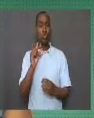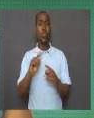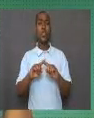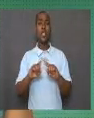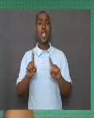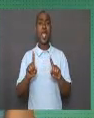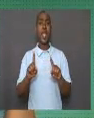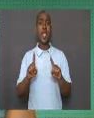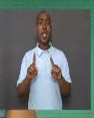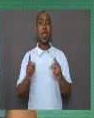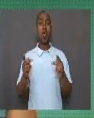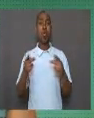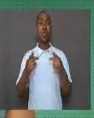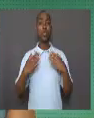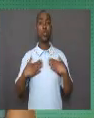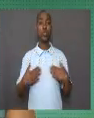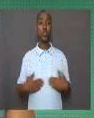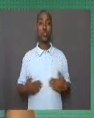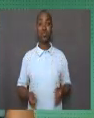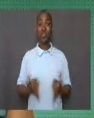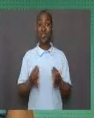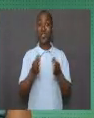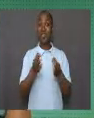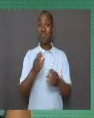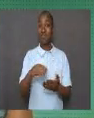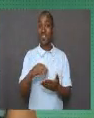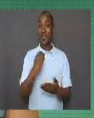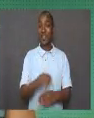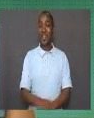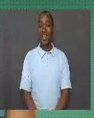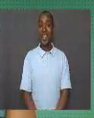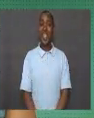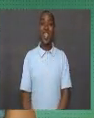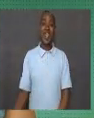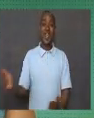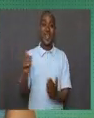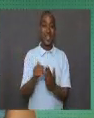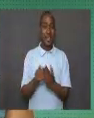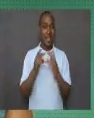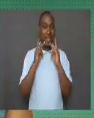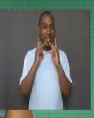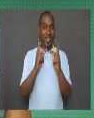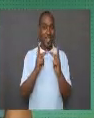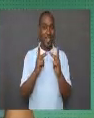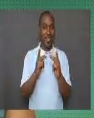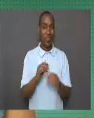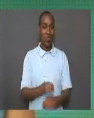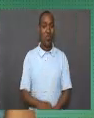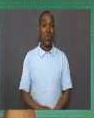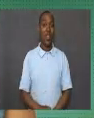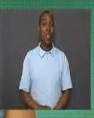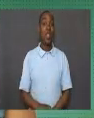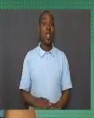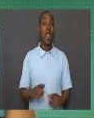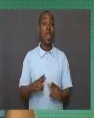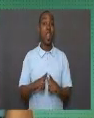different areas in the body. We also looked at the role of the large